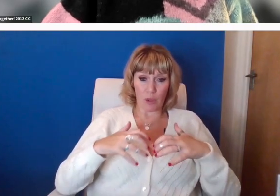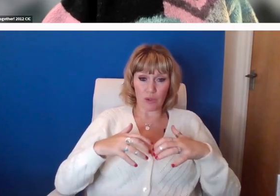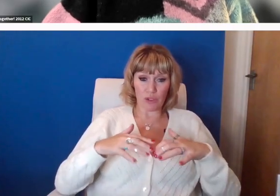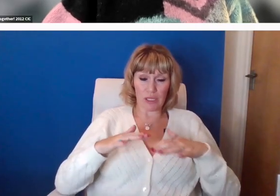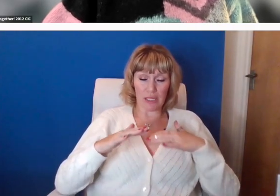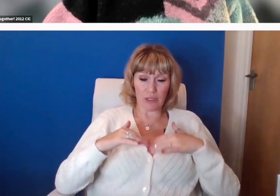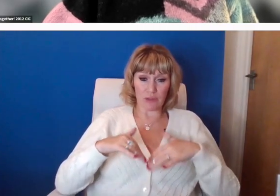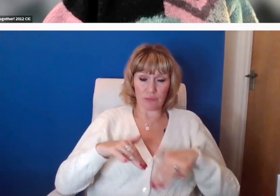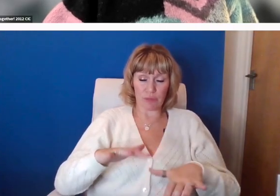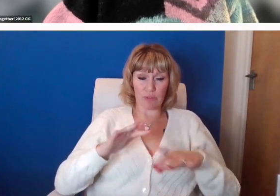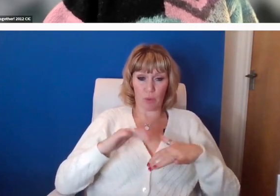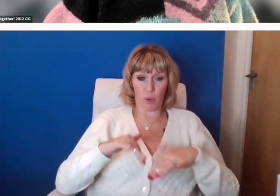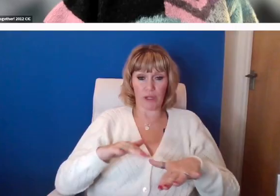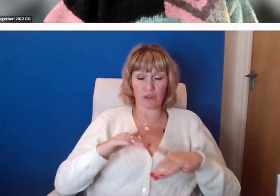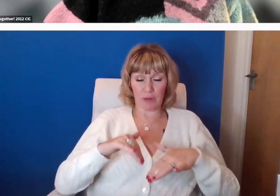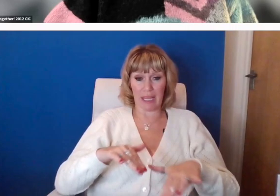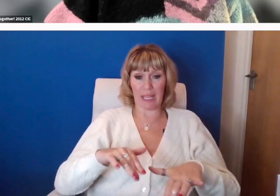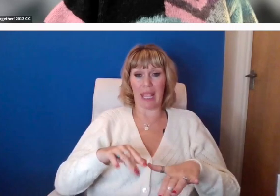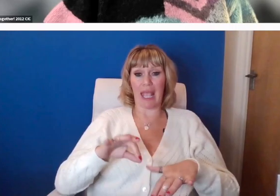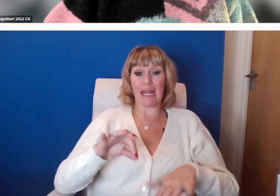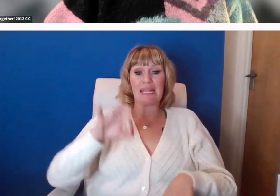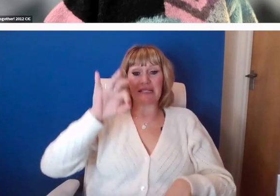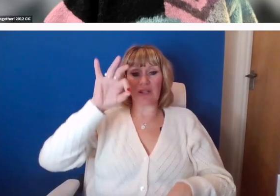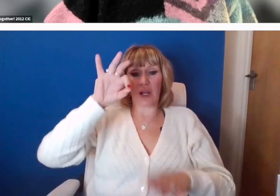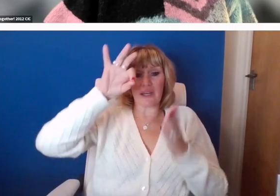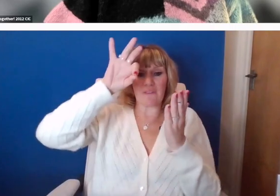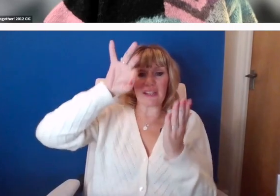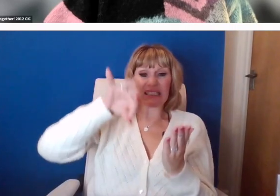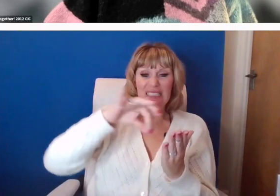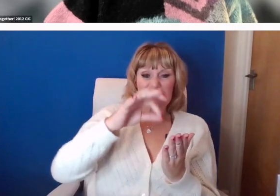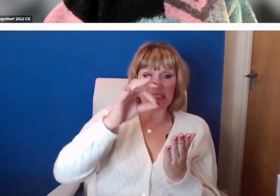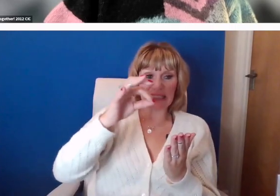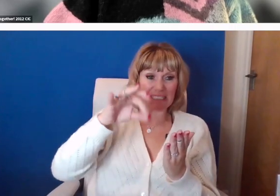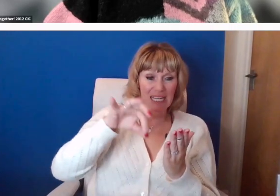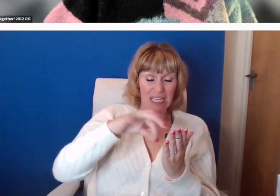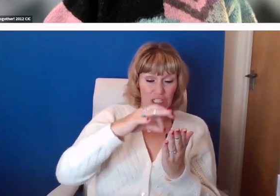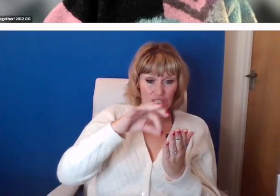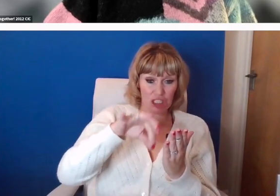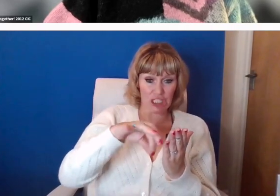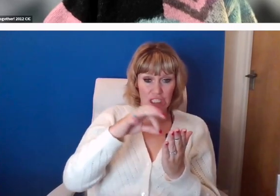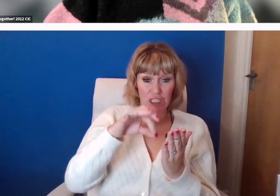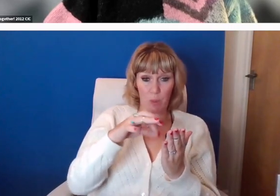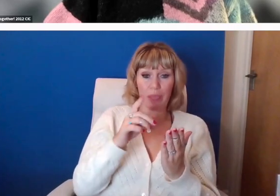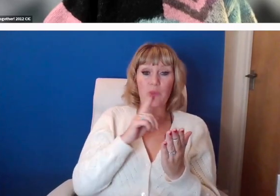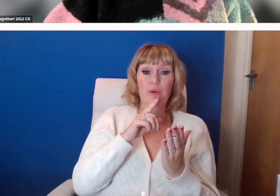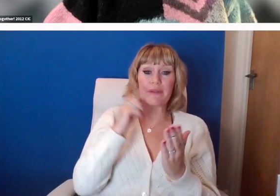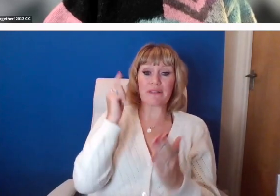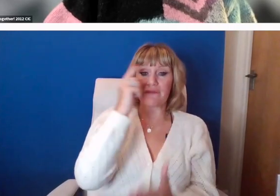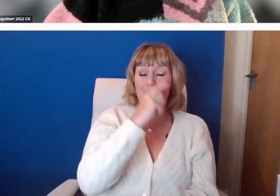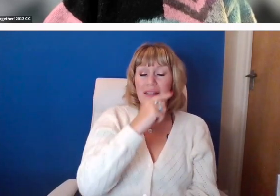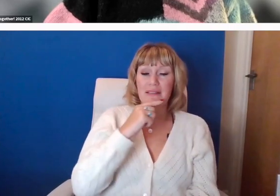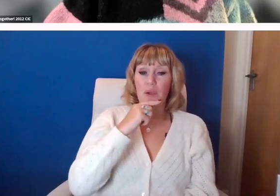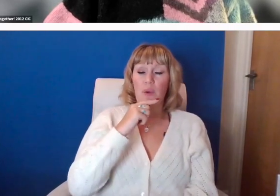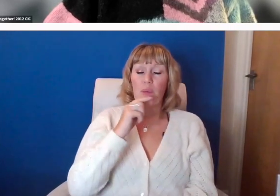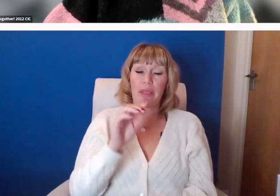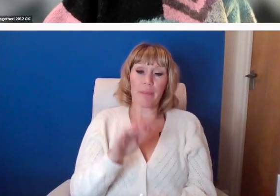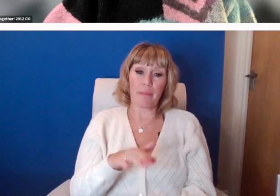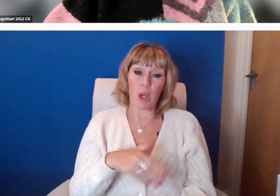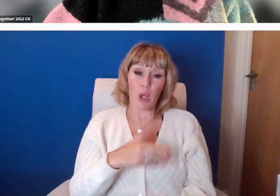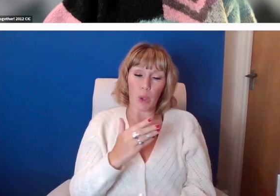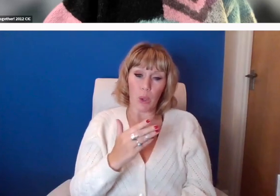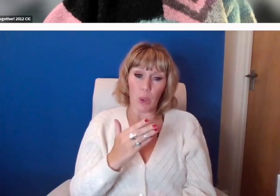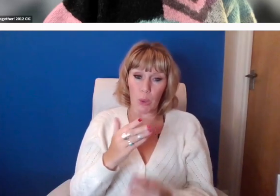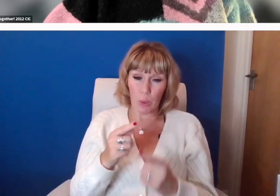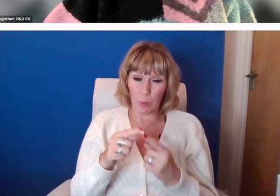Um, and it's a stitched portrait of a woman's face with pale blue and multicolored shoulder length hair and blue eyes